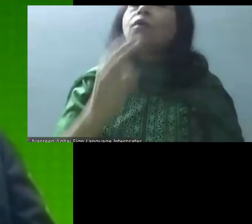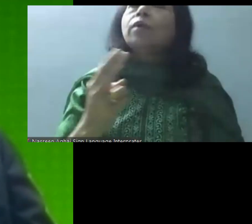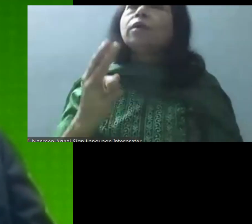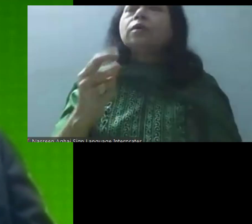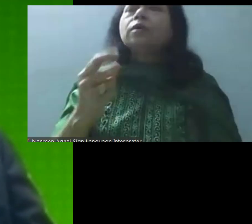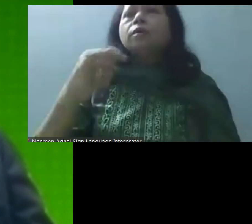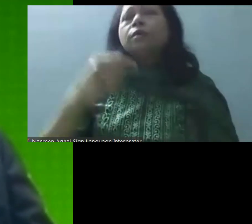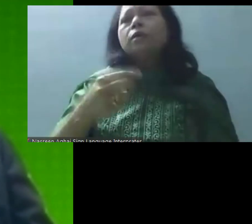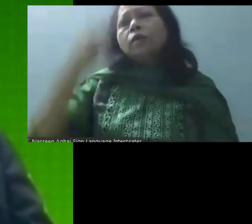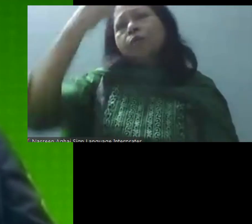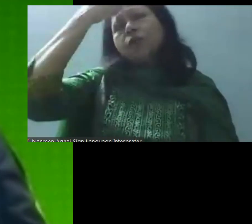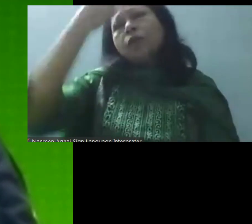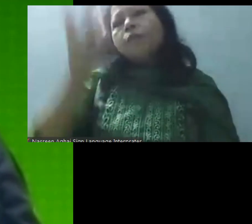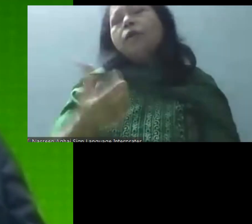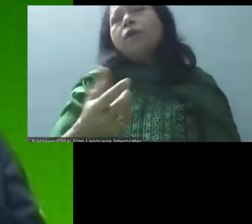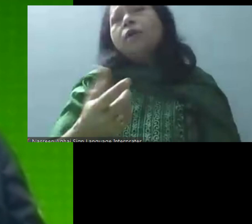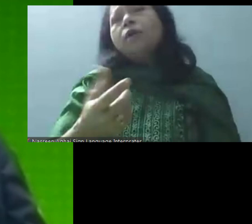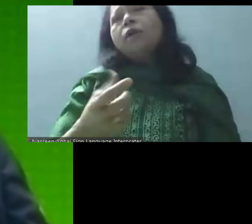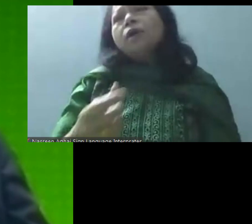abysmally poor